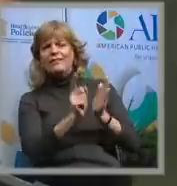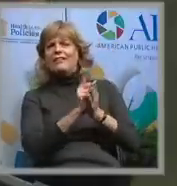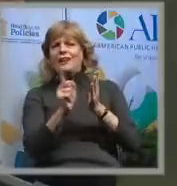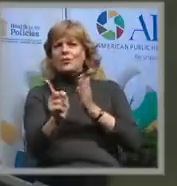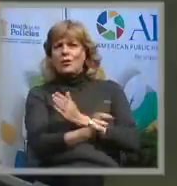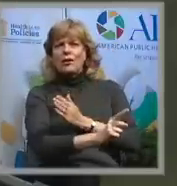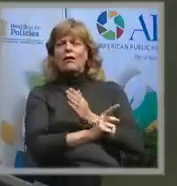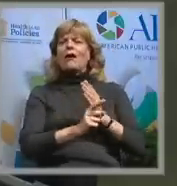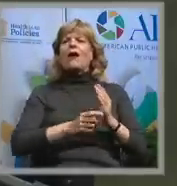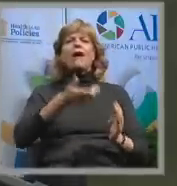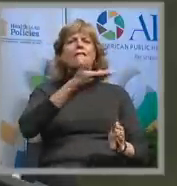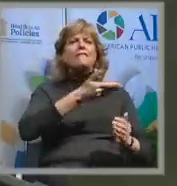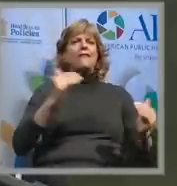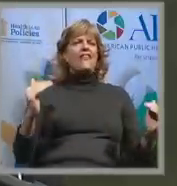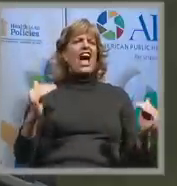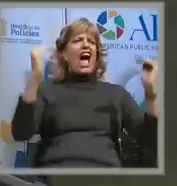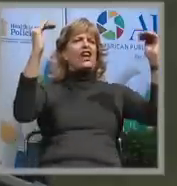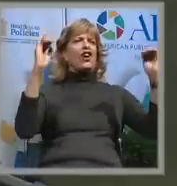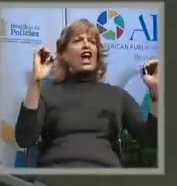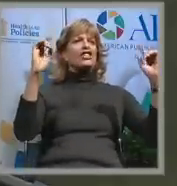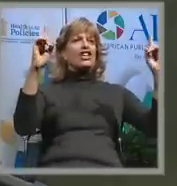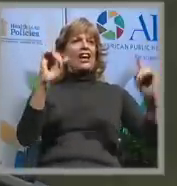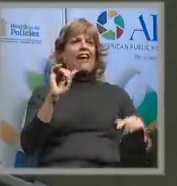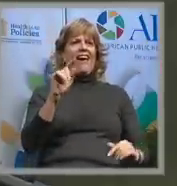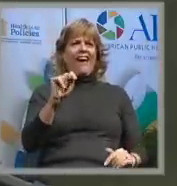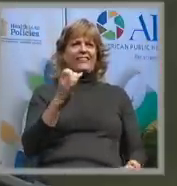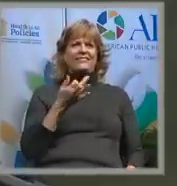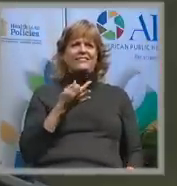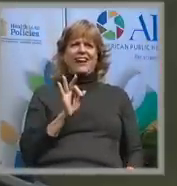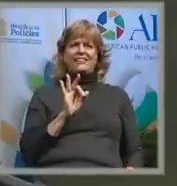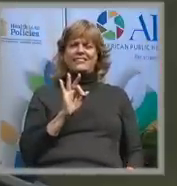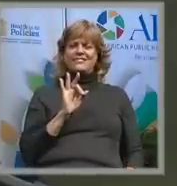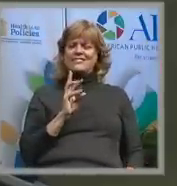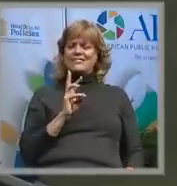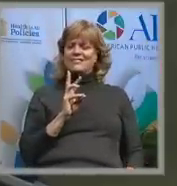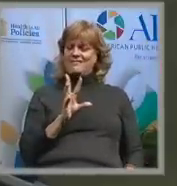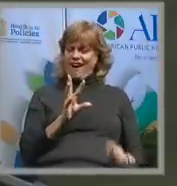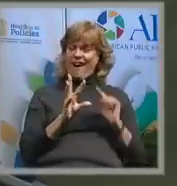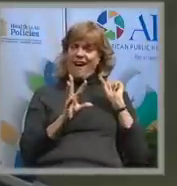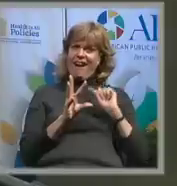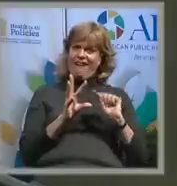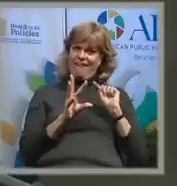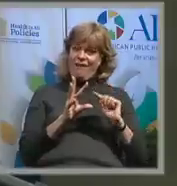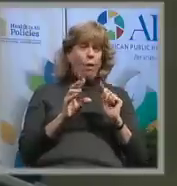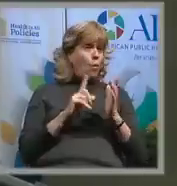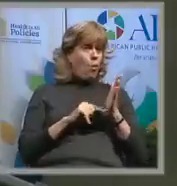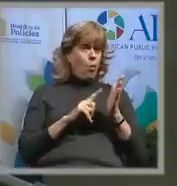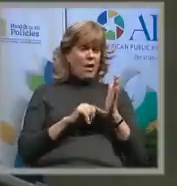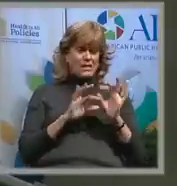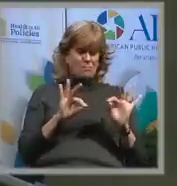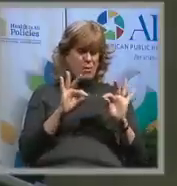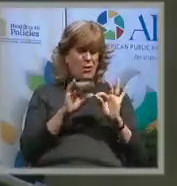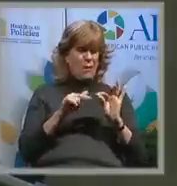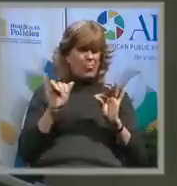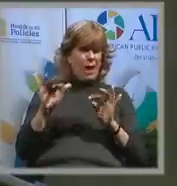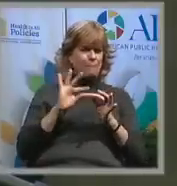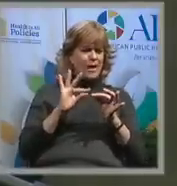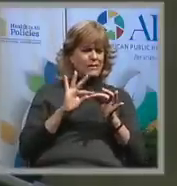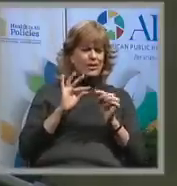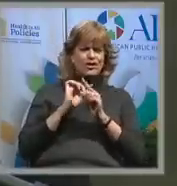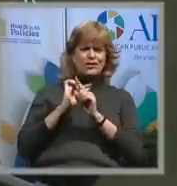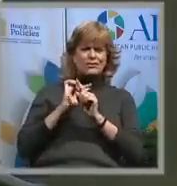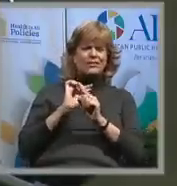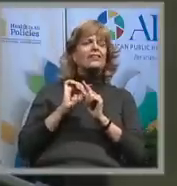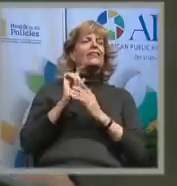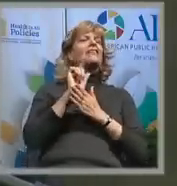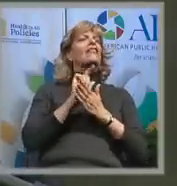next week of the Higher Education Act of 1965. And let me tell you what's powerful about that message. Let me tell you to watch